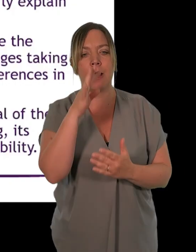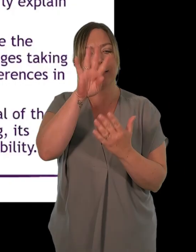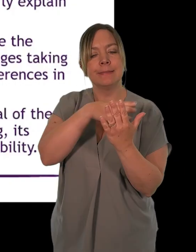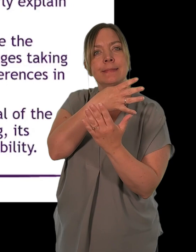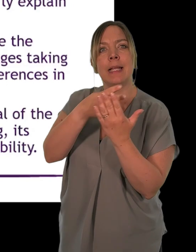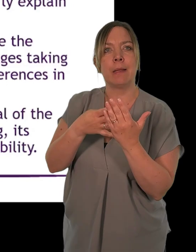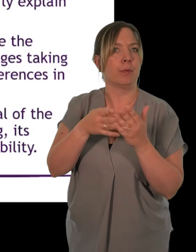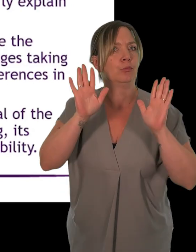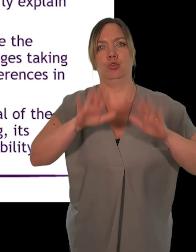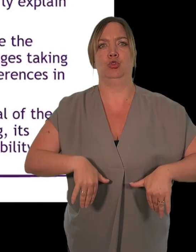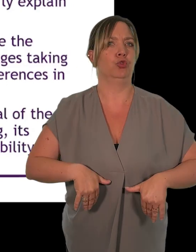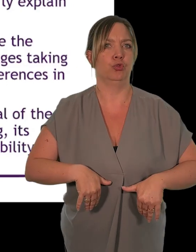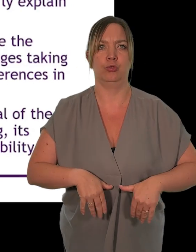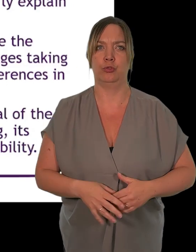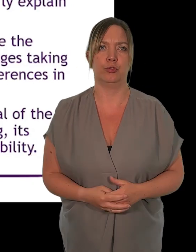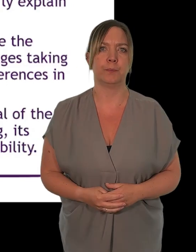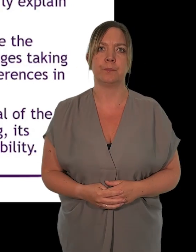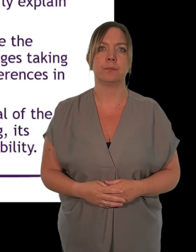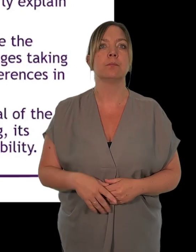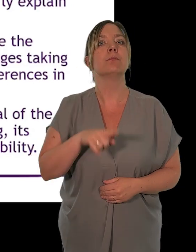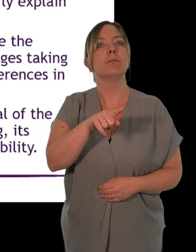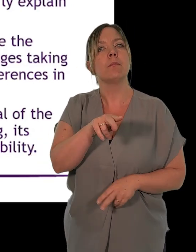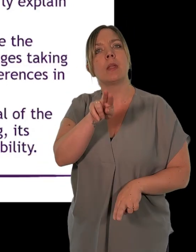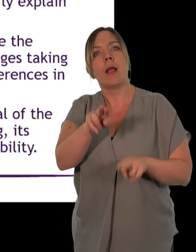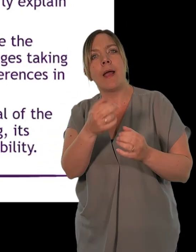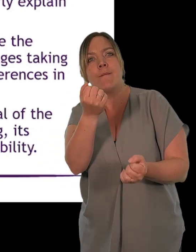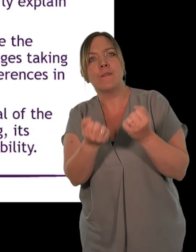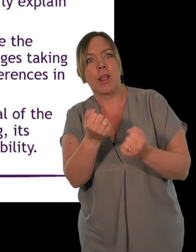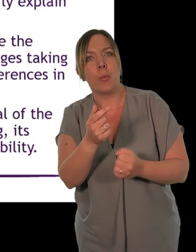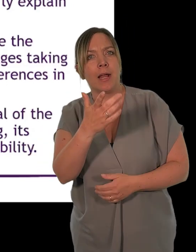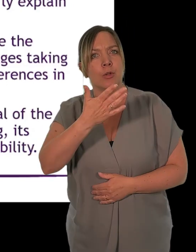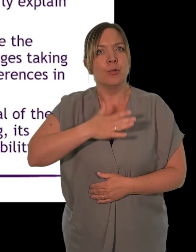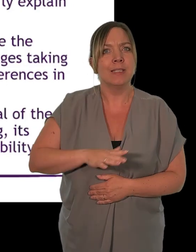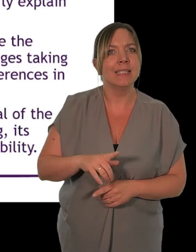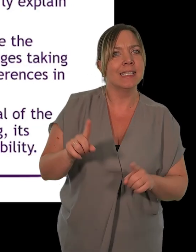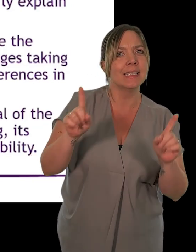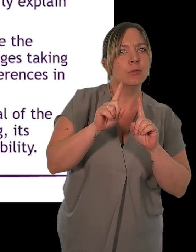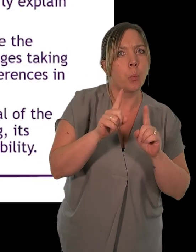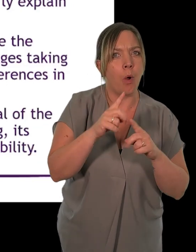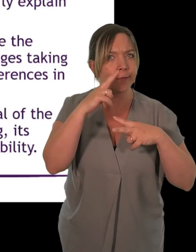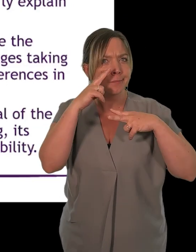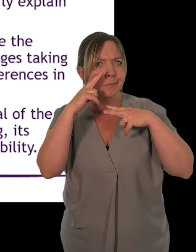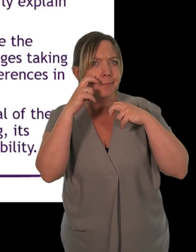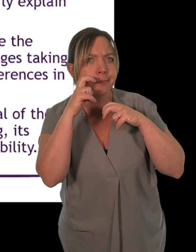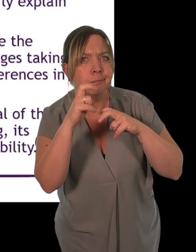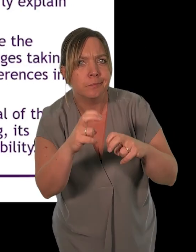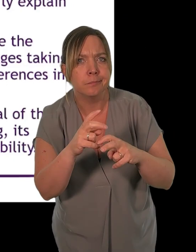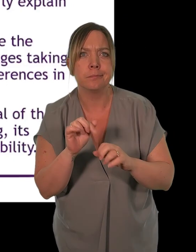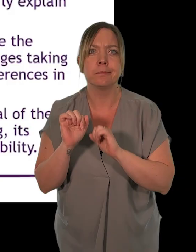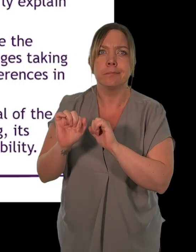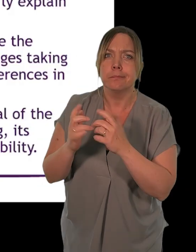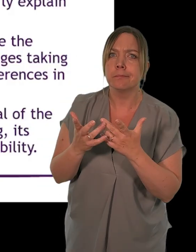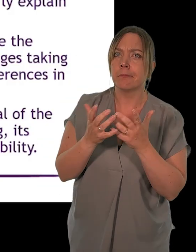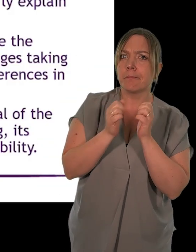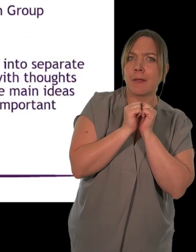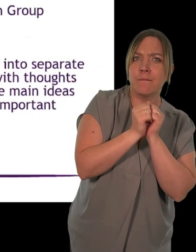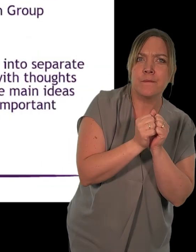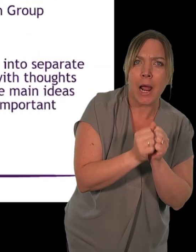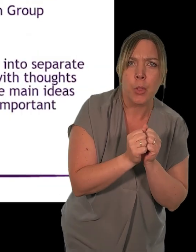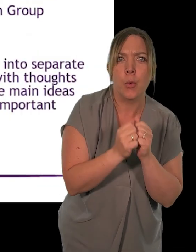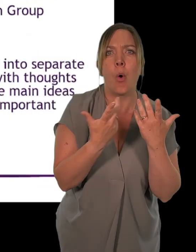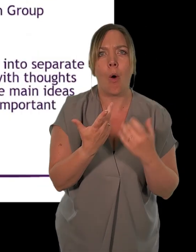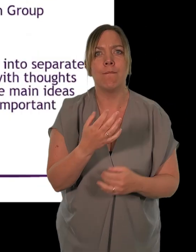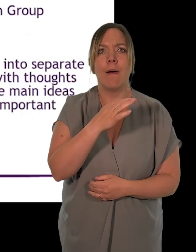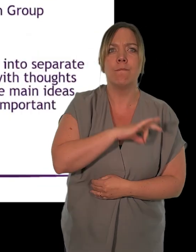disadvantages, considering the validity, reliability, and applicability of the advantages and disadvantages.